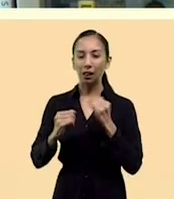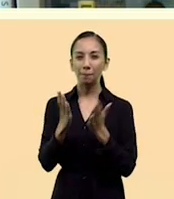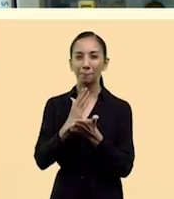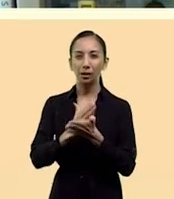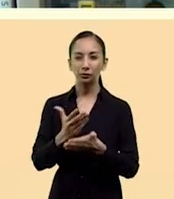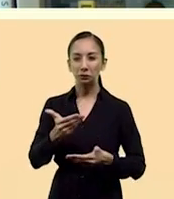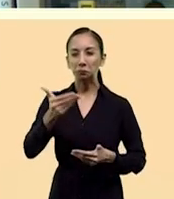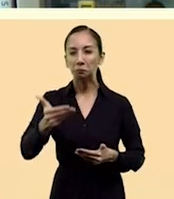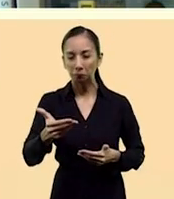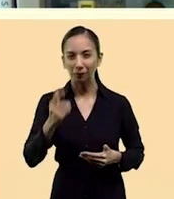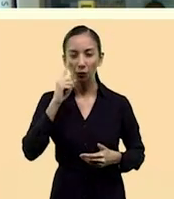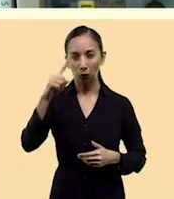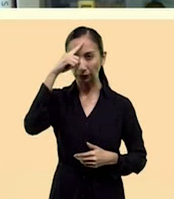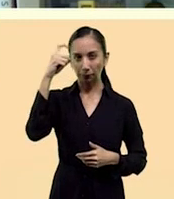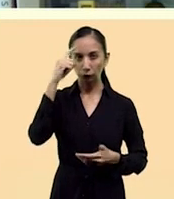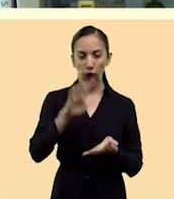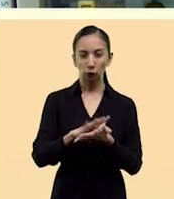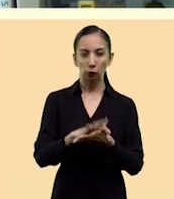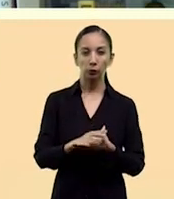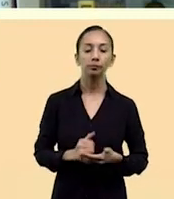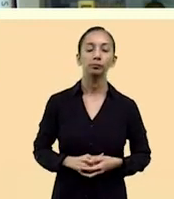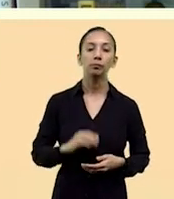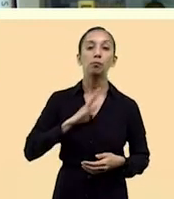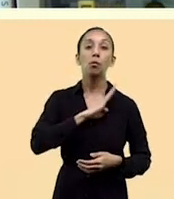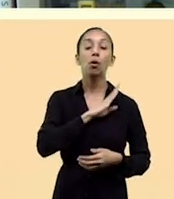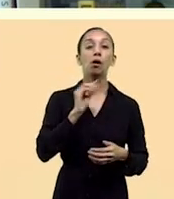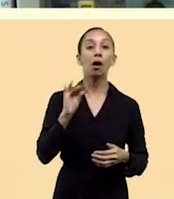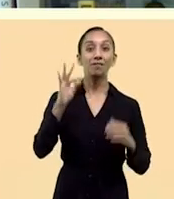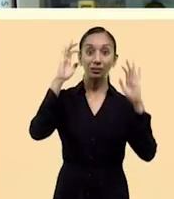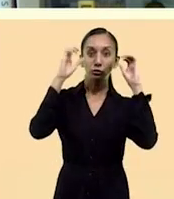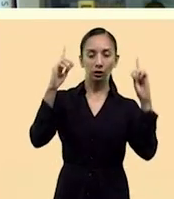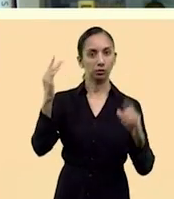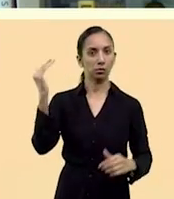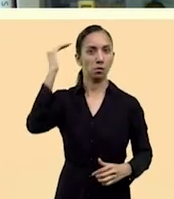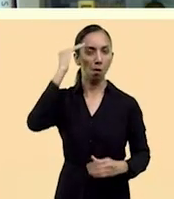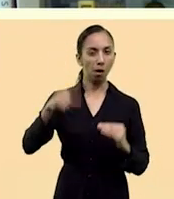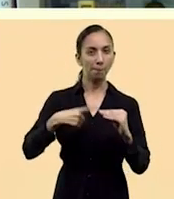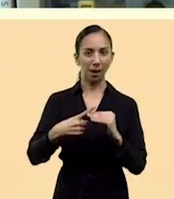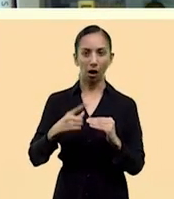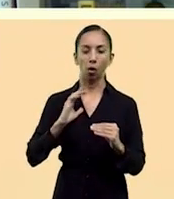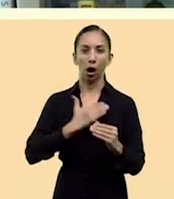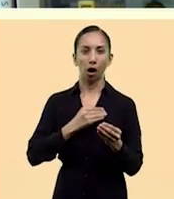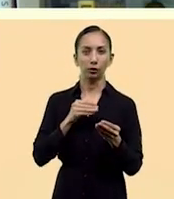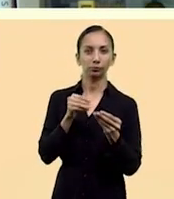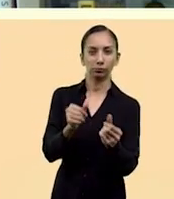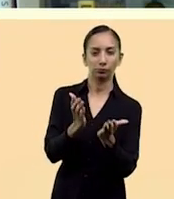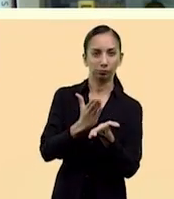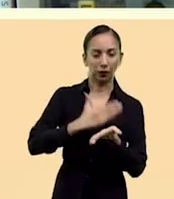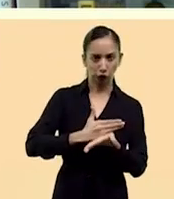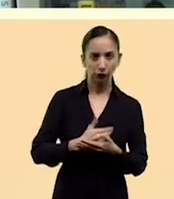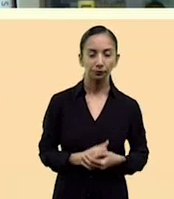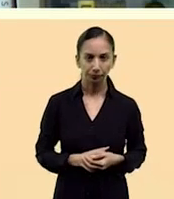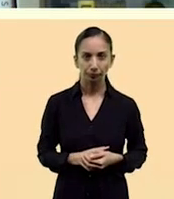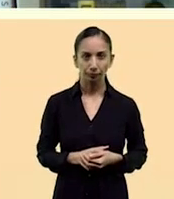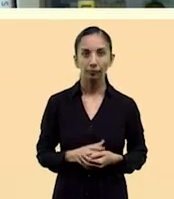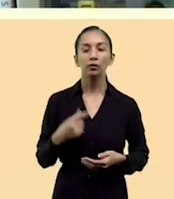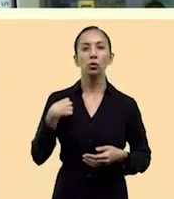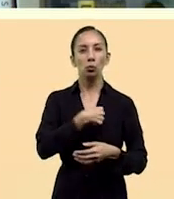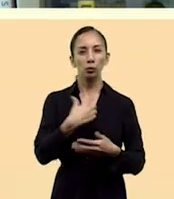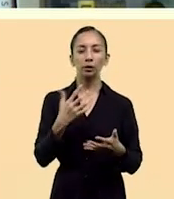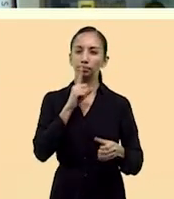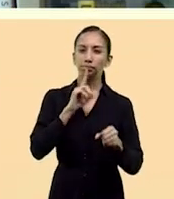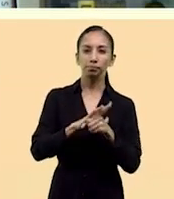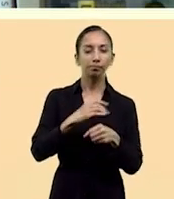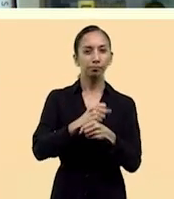made final. The Board of Education has been kept informed of these expenditures and are committed to making sure we help all